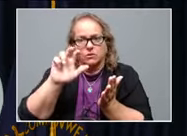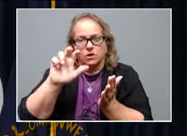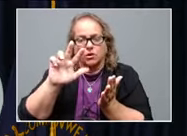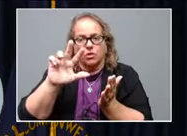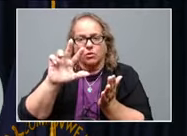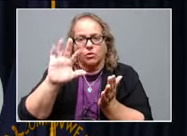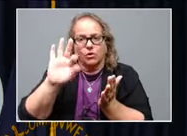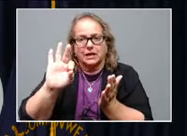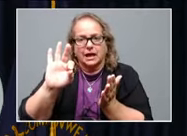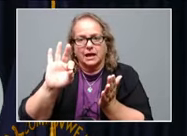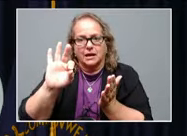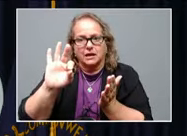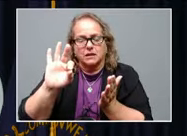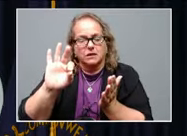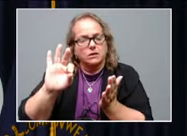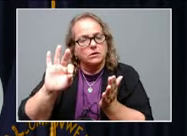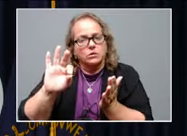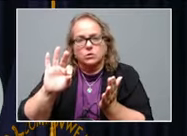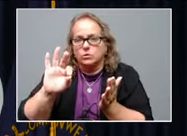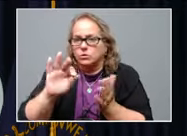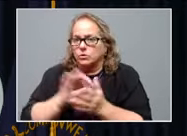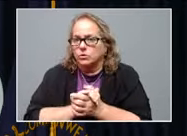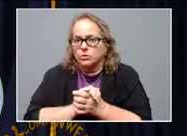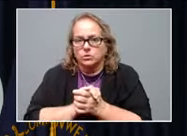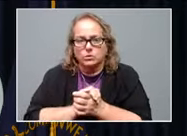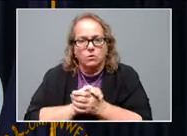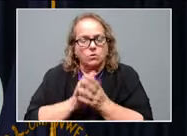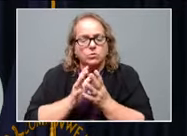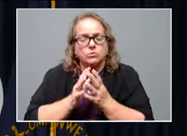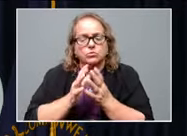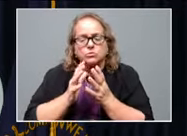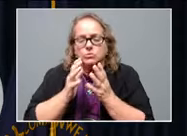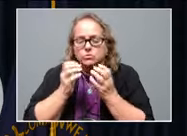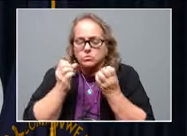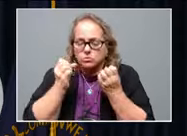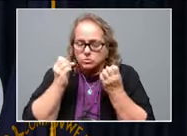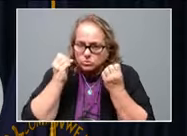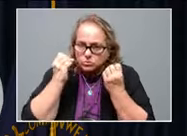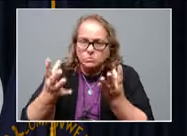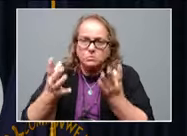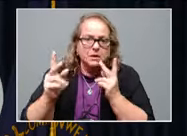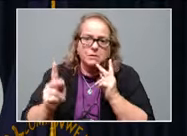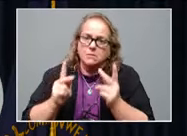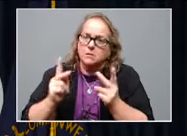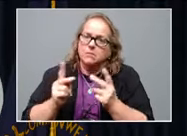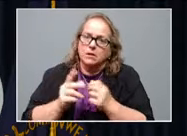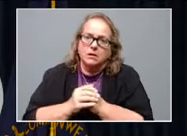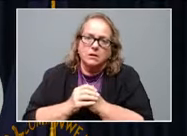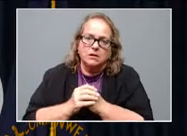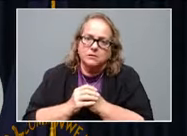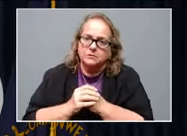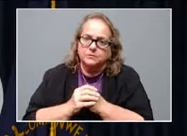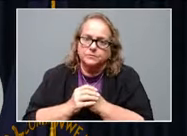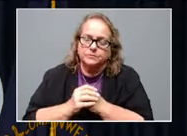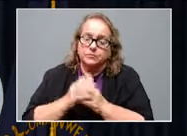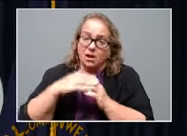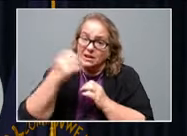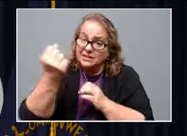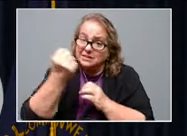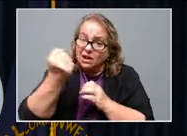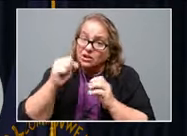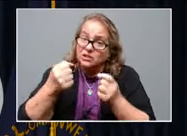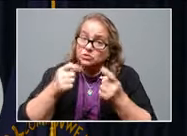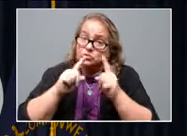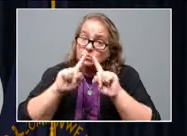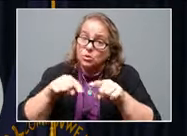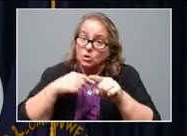8,339. Far, far, far too many. On Saturday's report, we